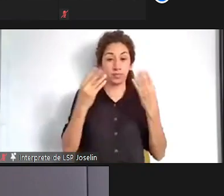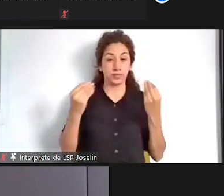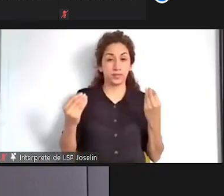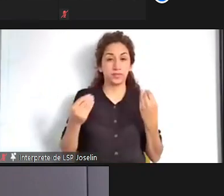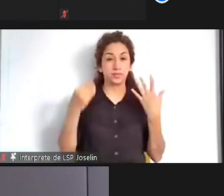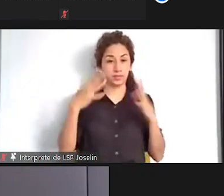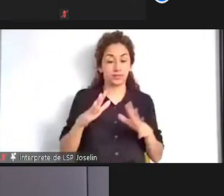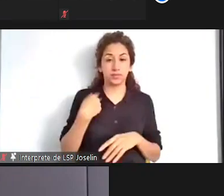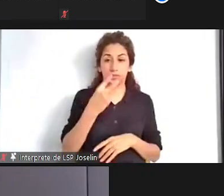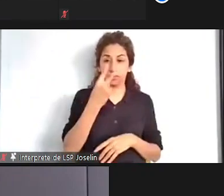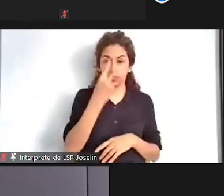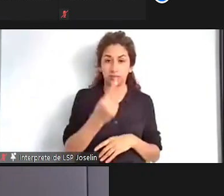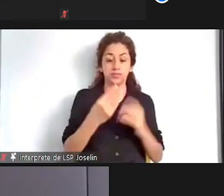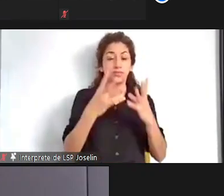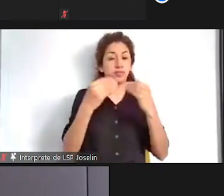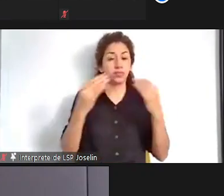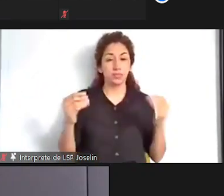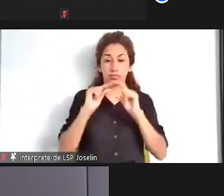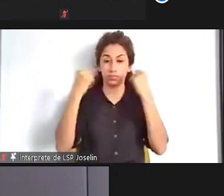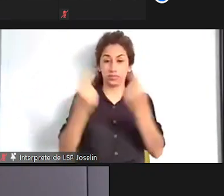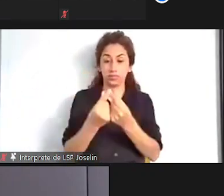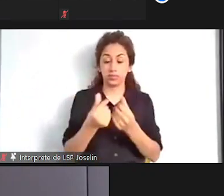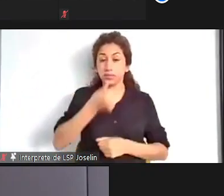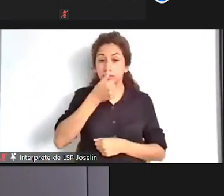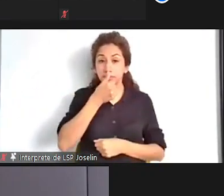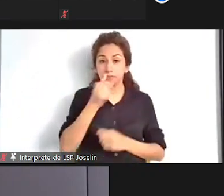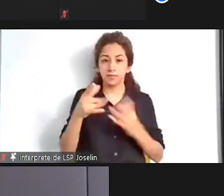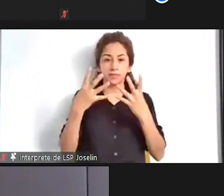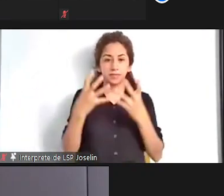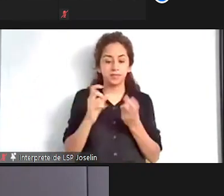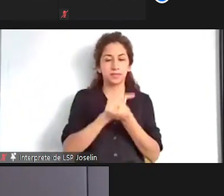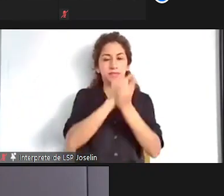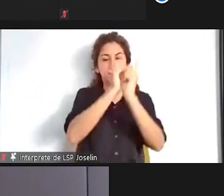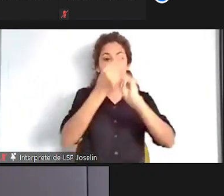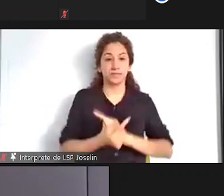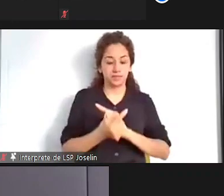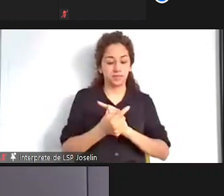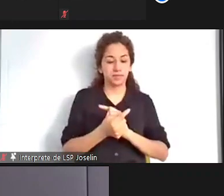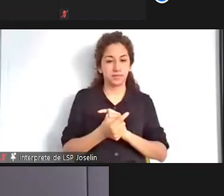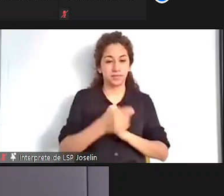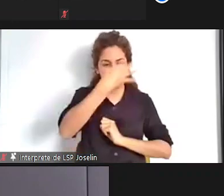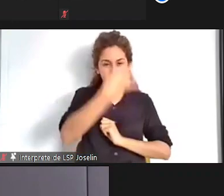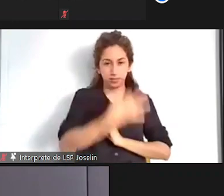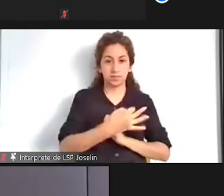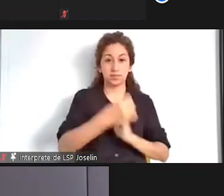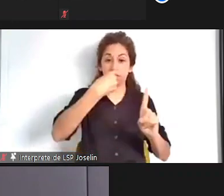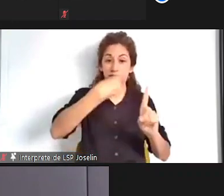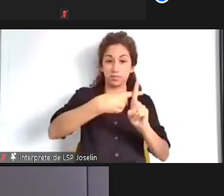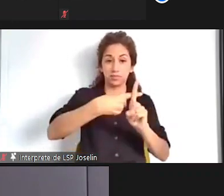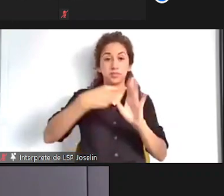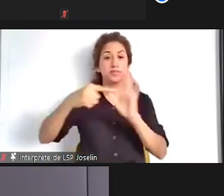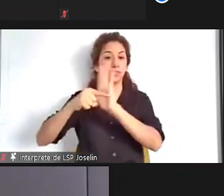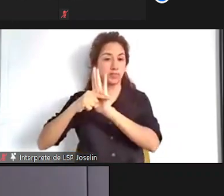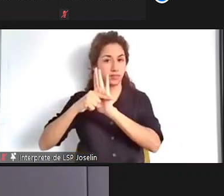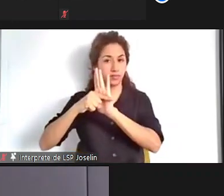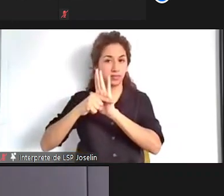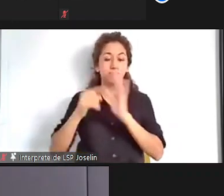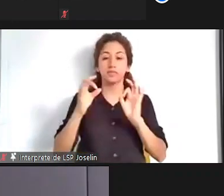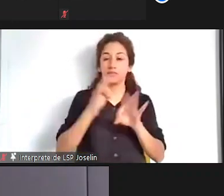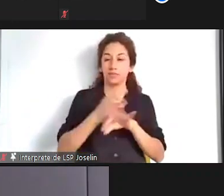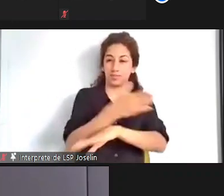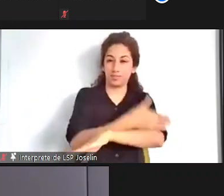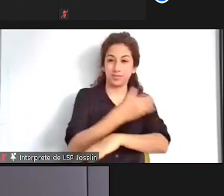occasions i have also had to highlight the possibility of the private sector to transform realities